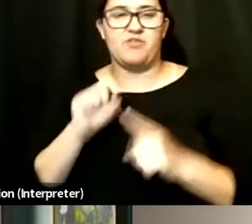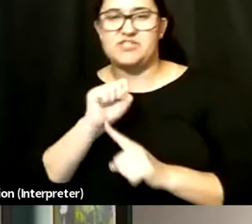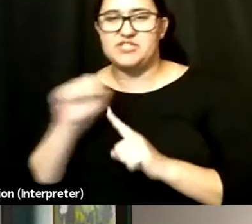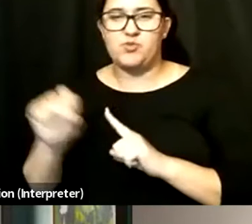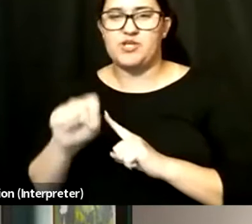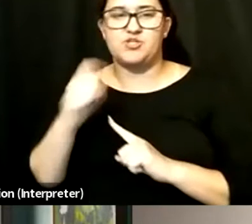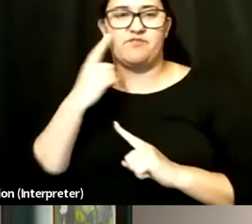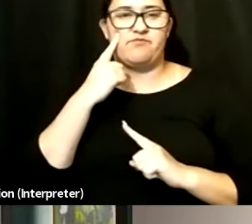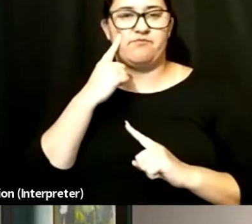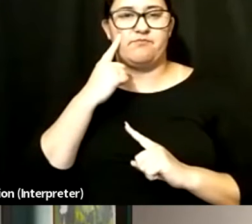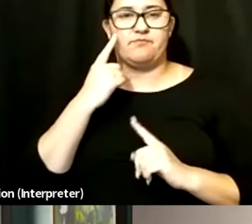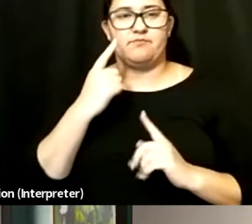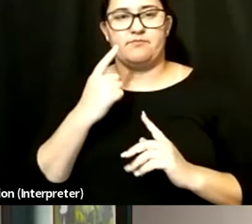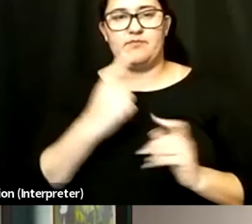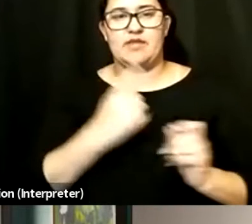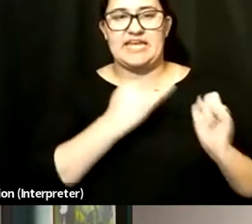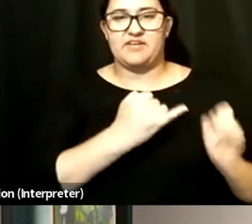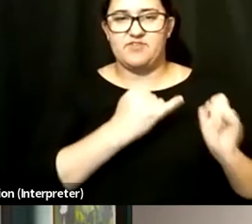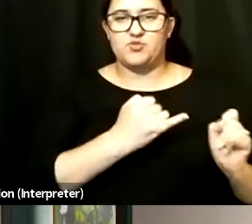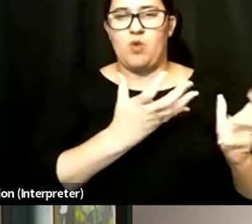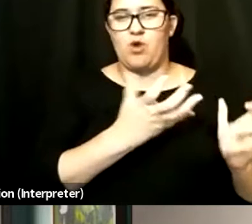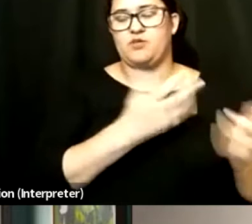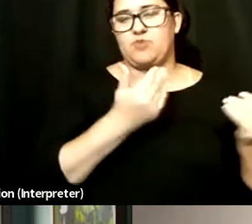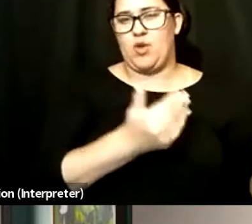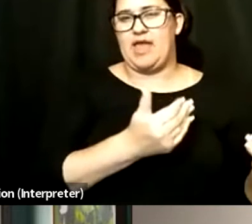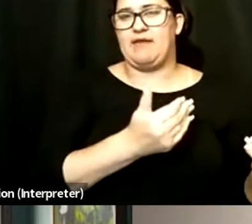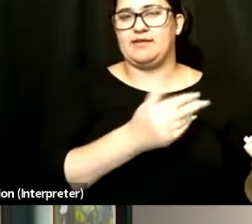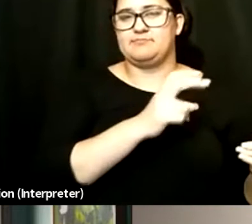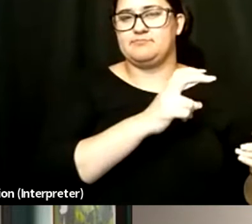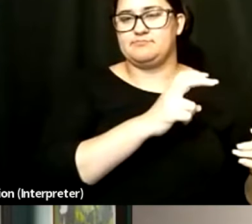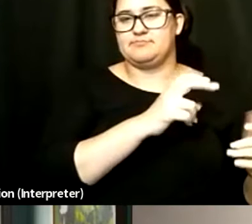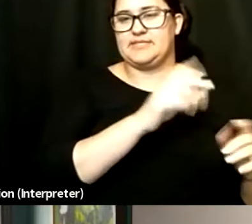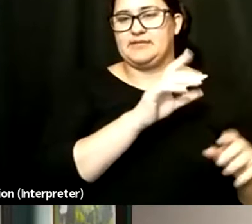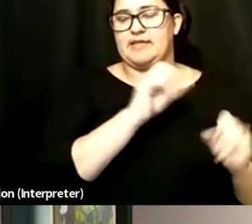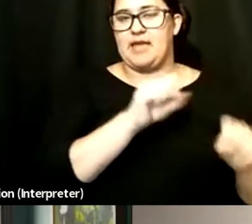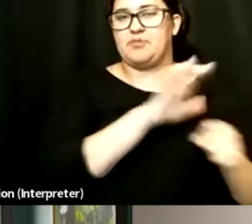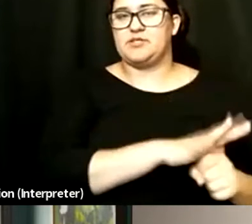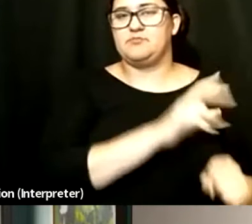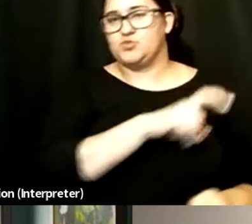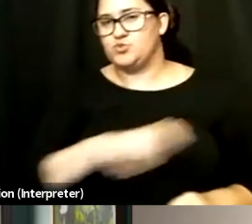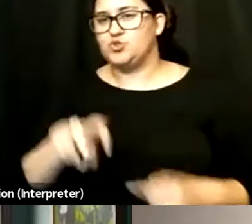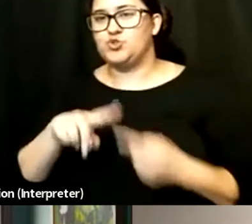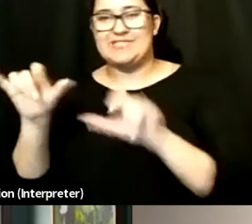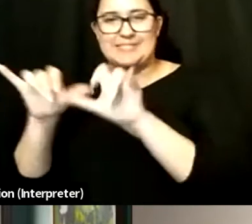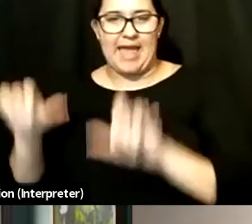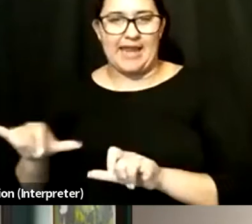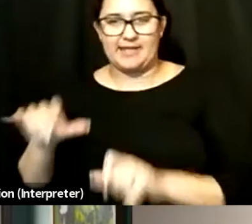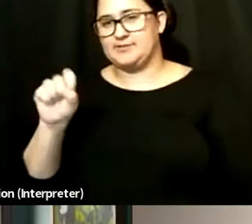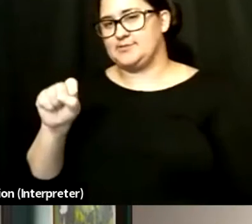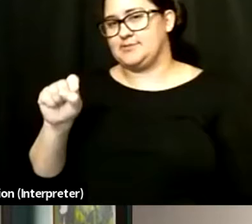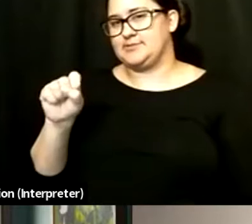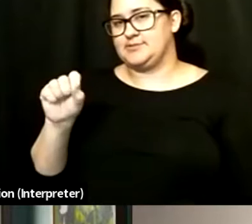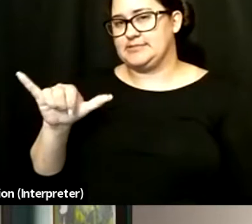individual ableism to the topic of systemic ableism. And this is something that I think we're really